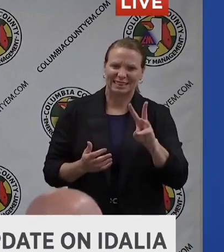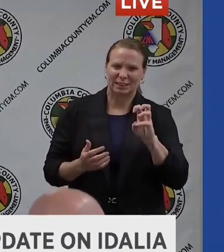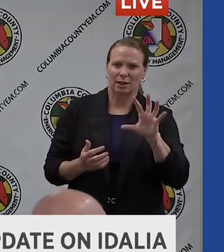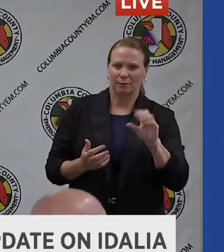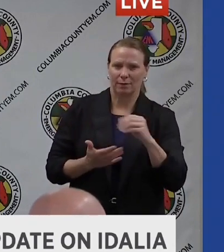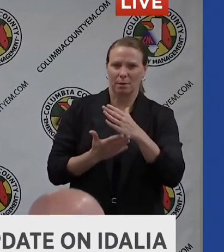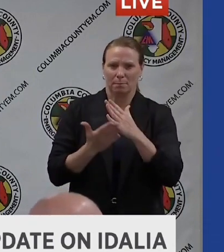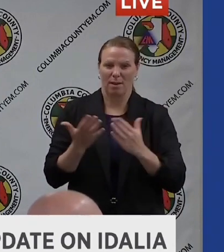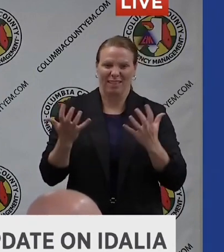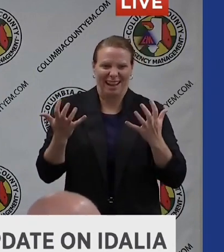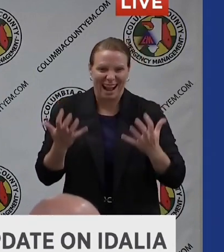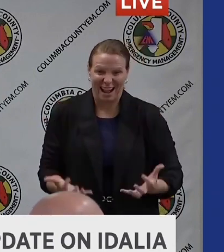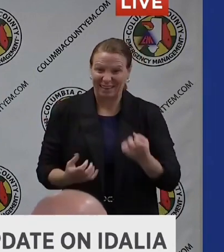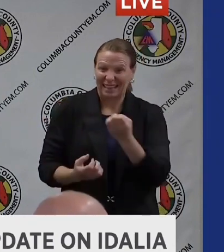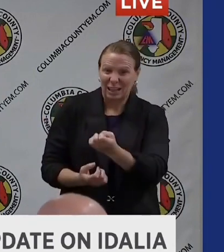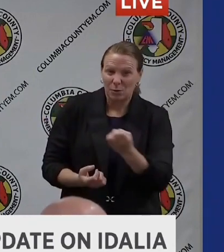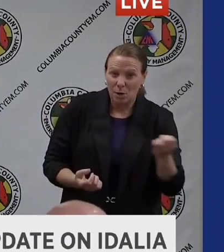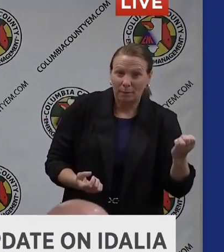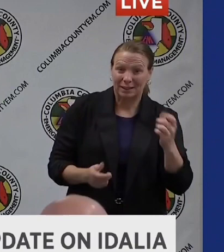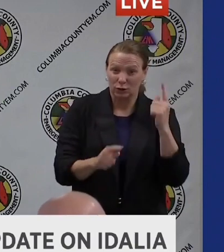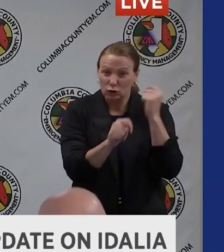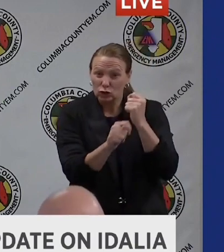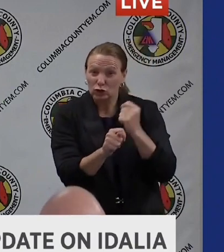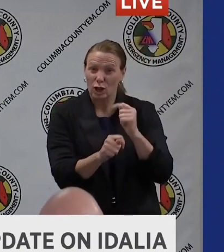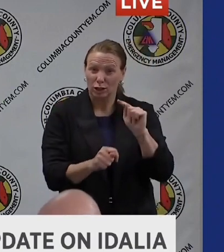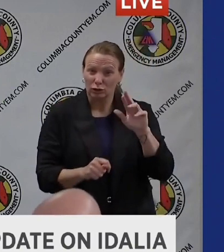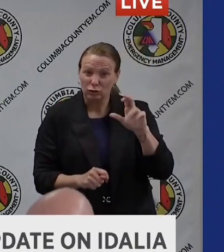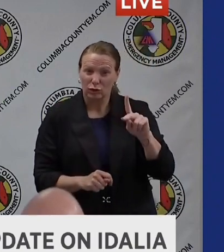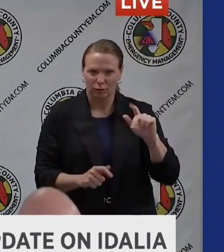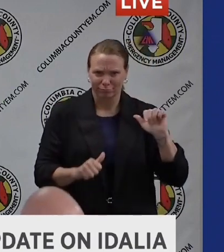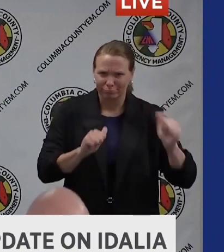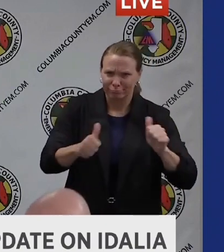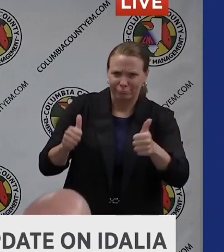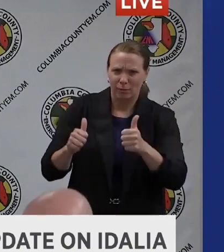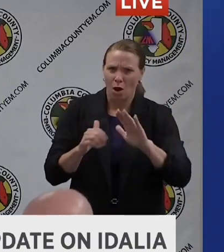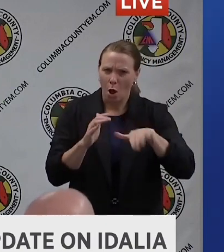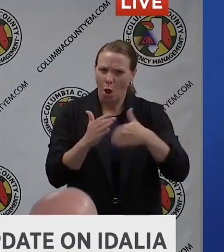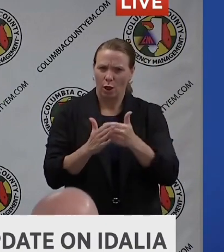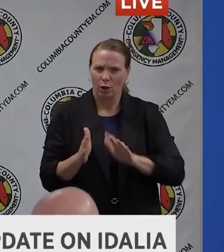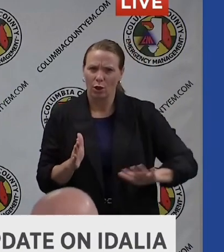heavy equipment and trucks strategically placed across the state to prepare for cut